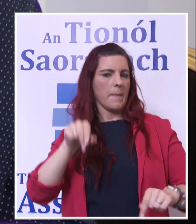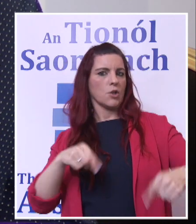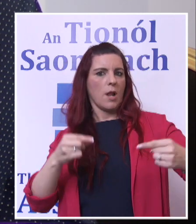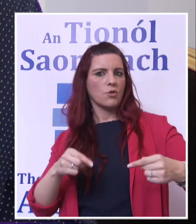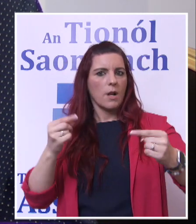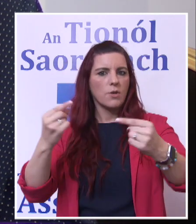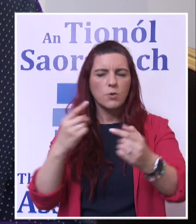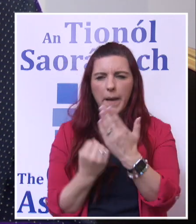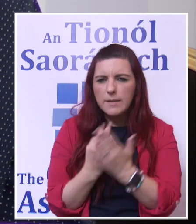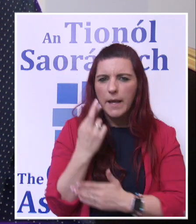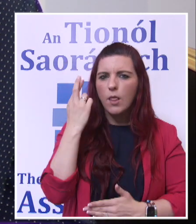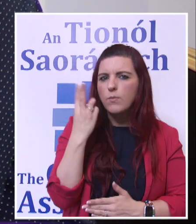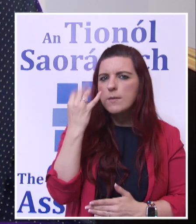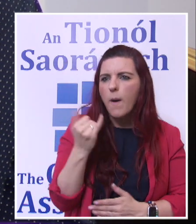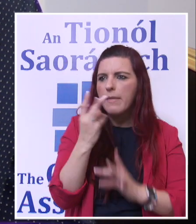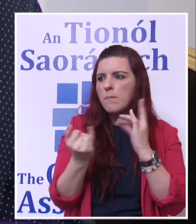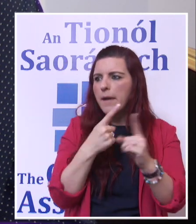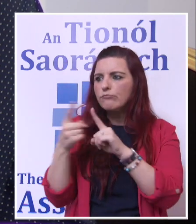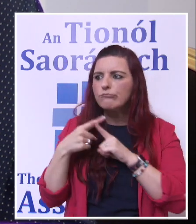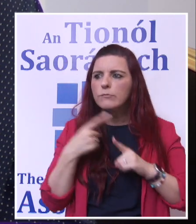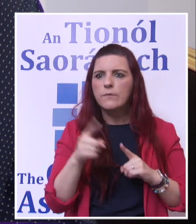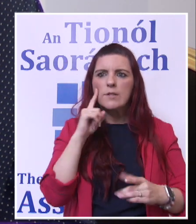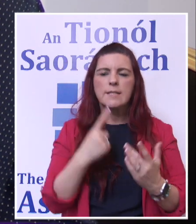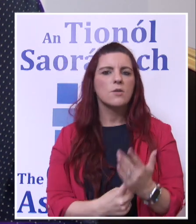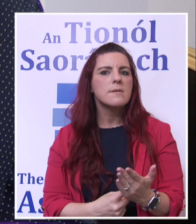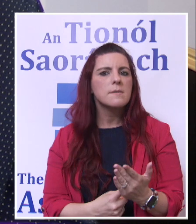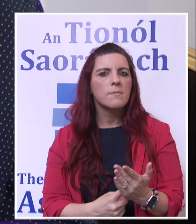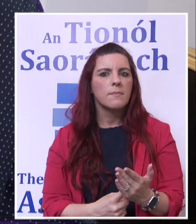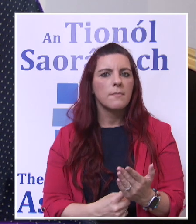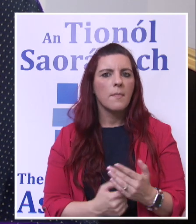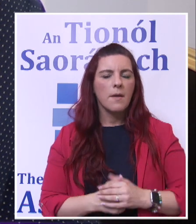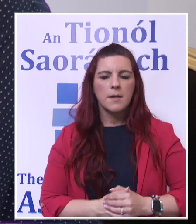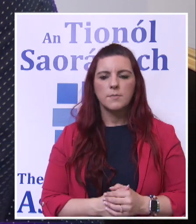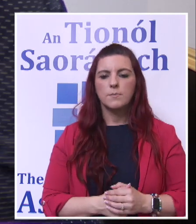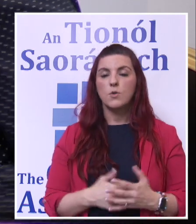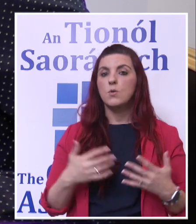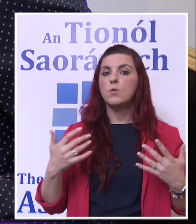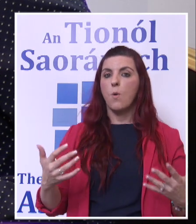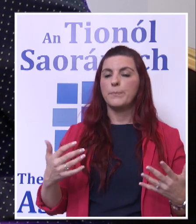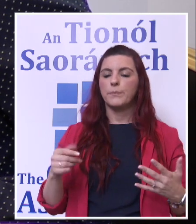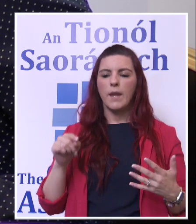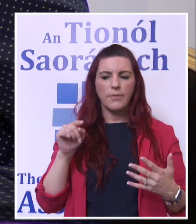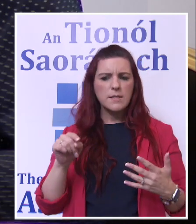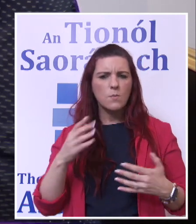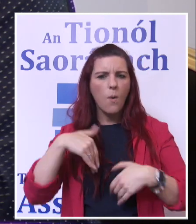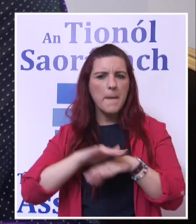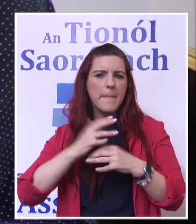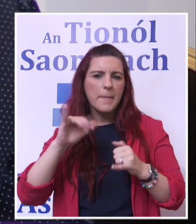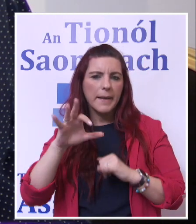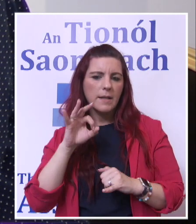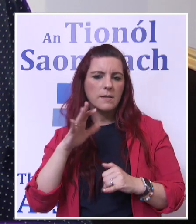to justify their actions by the board of directors, i.e. the councillors. So this is where you might get some